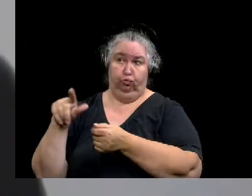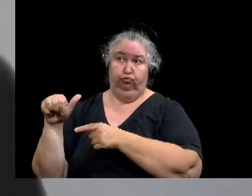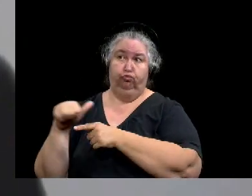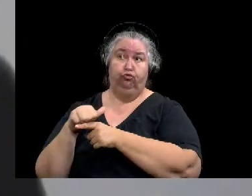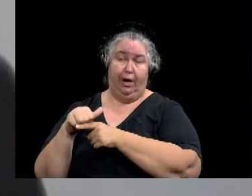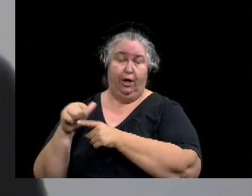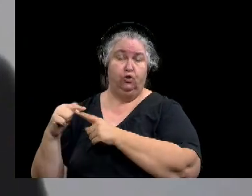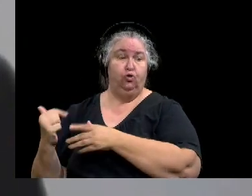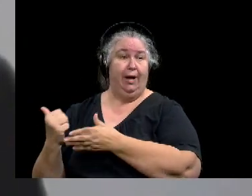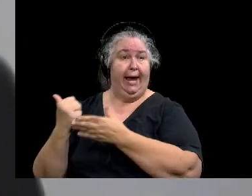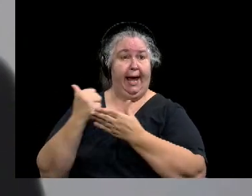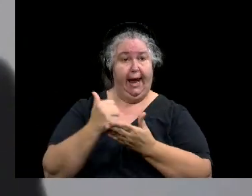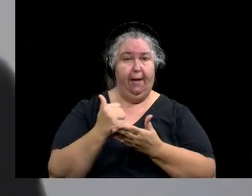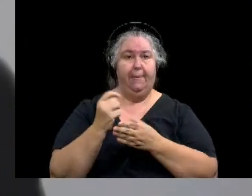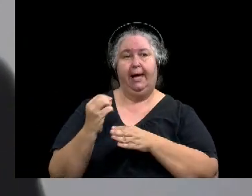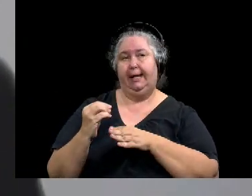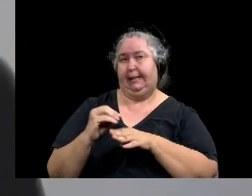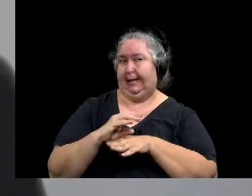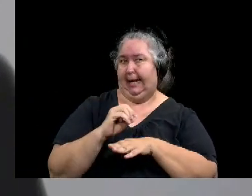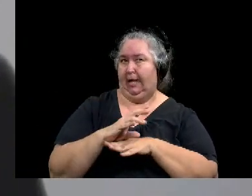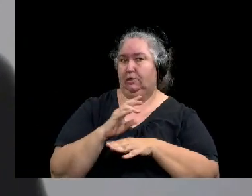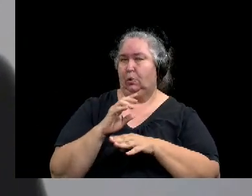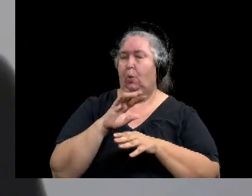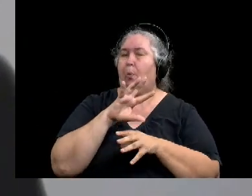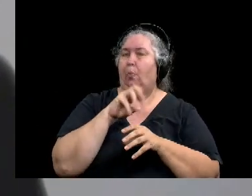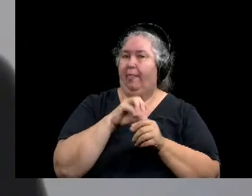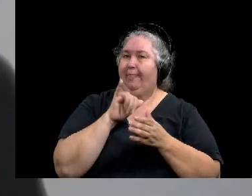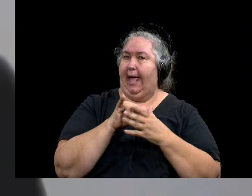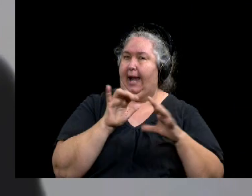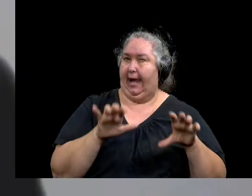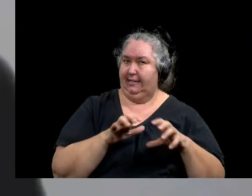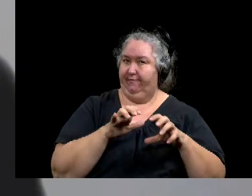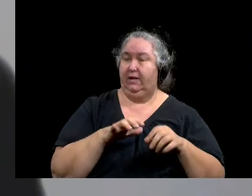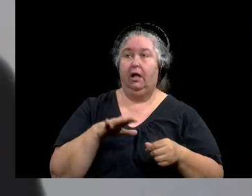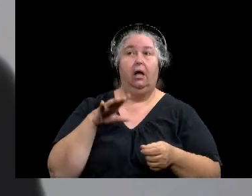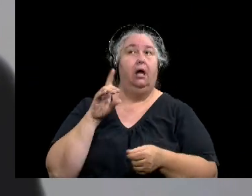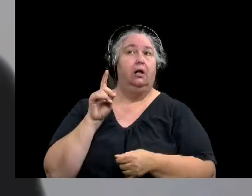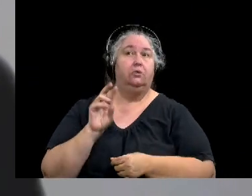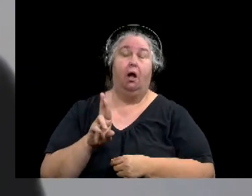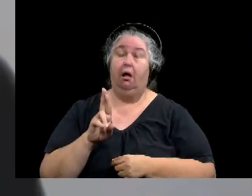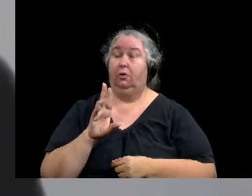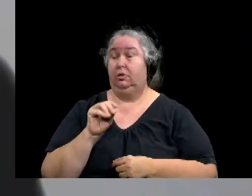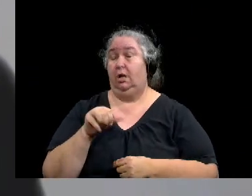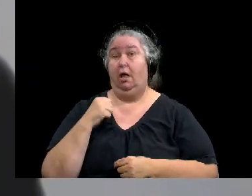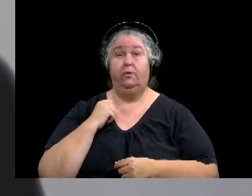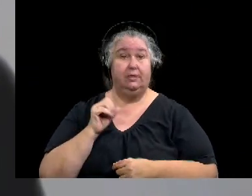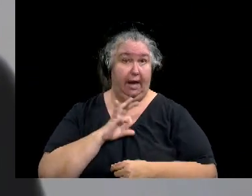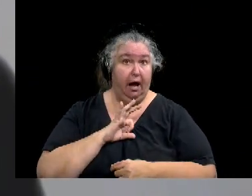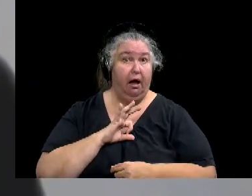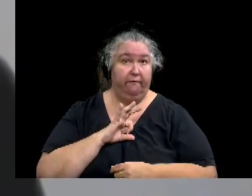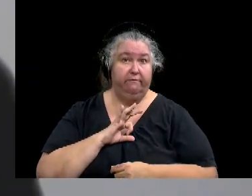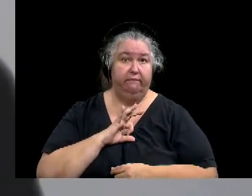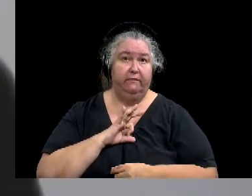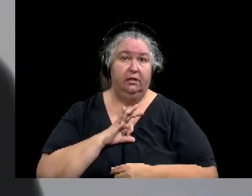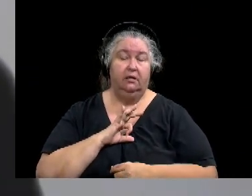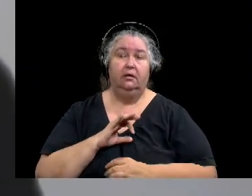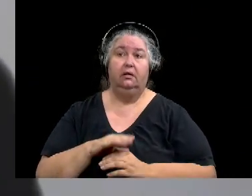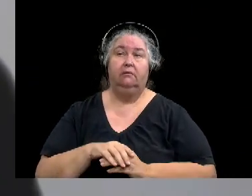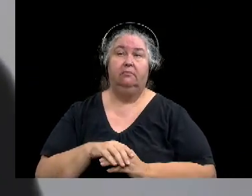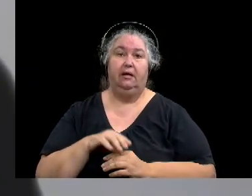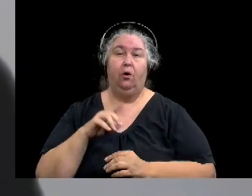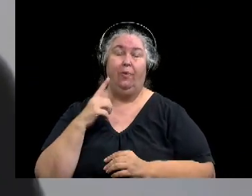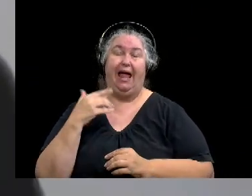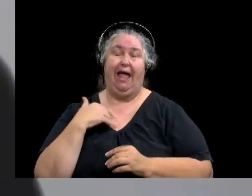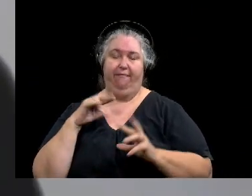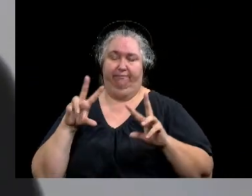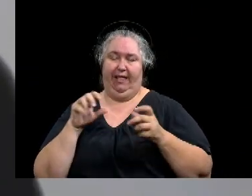help with some counseling and help with that activity. Physicians and other staff in this program. And so